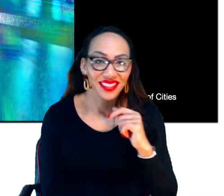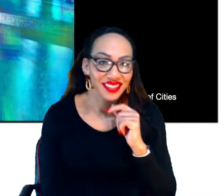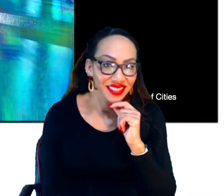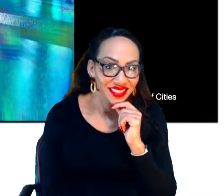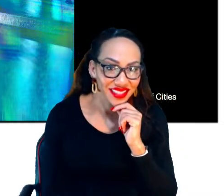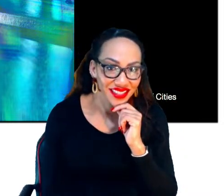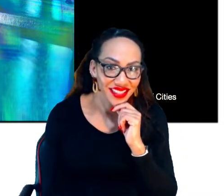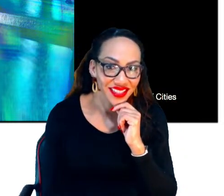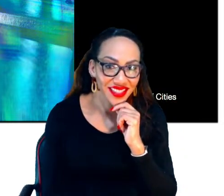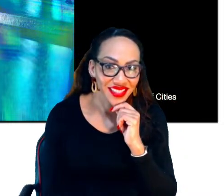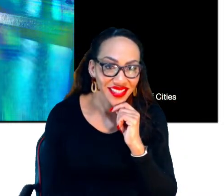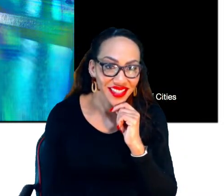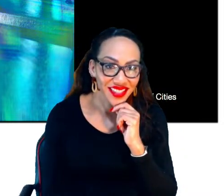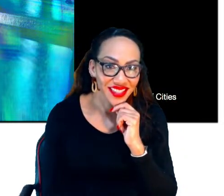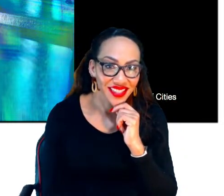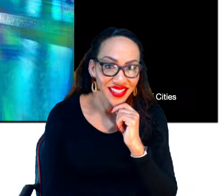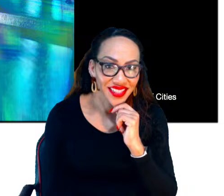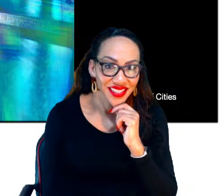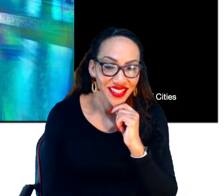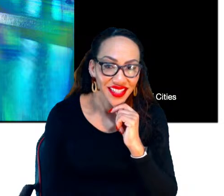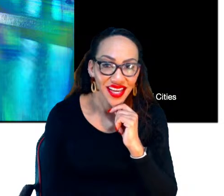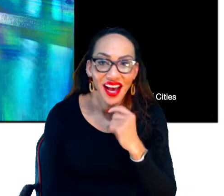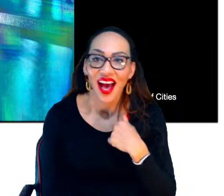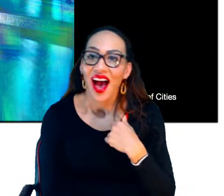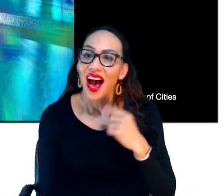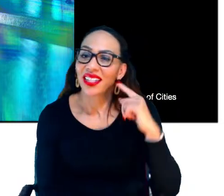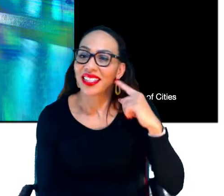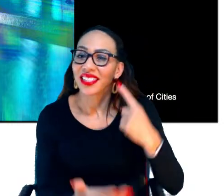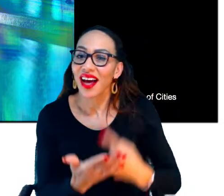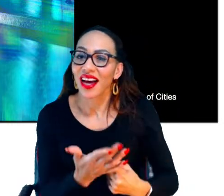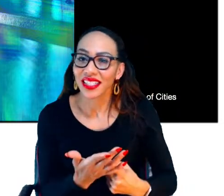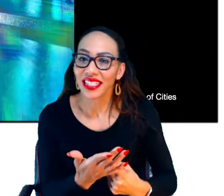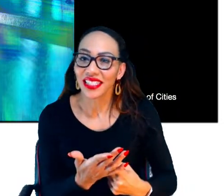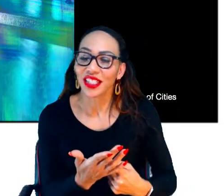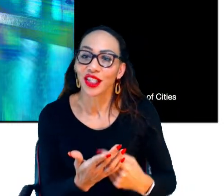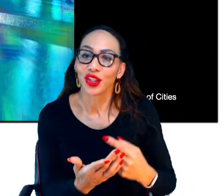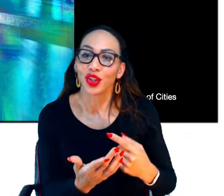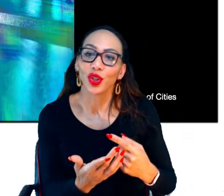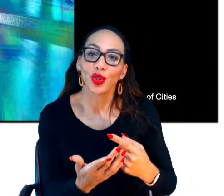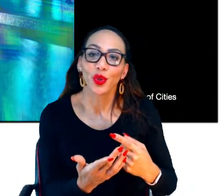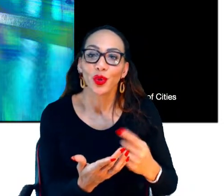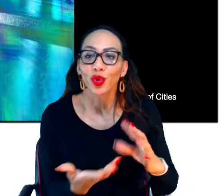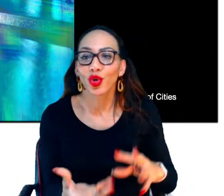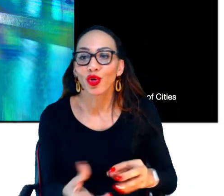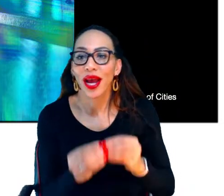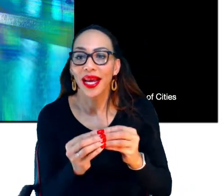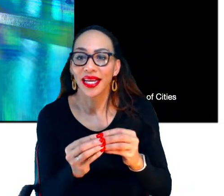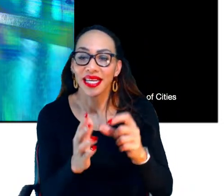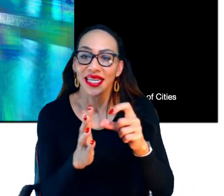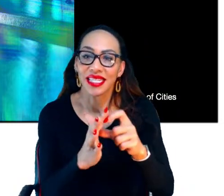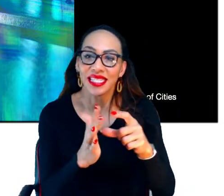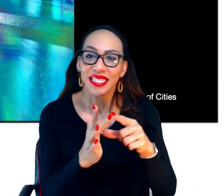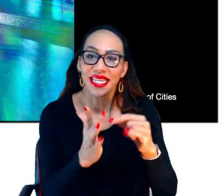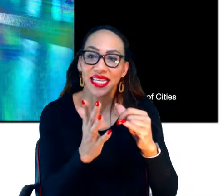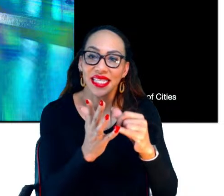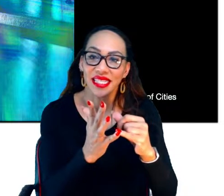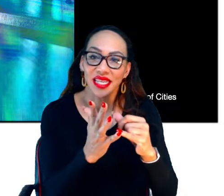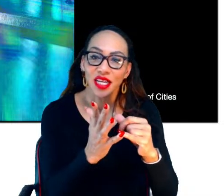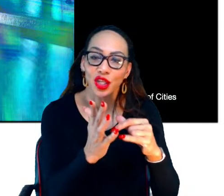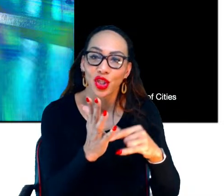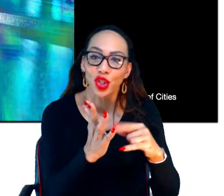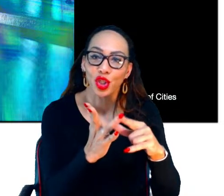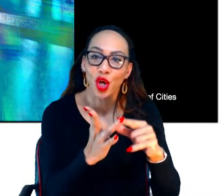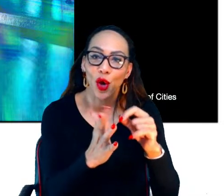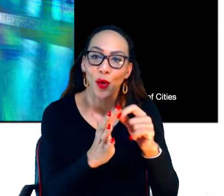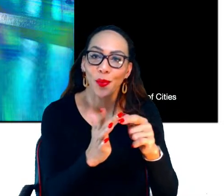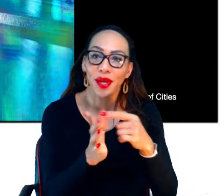of down a sort of dystopian way with the artwork, and I was kind of wanted to, which is not a bad thing